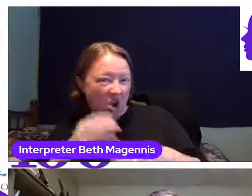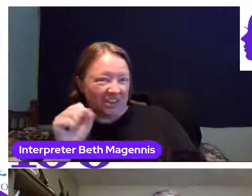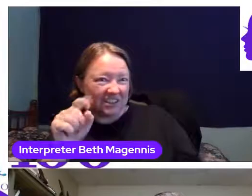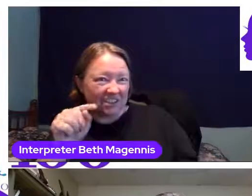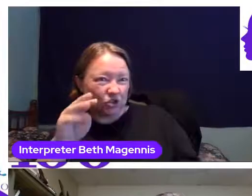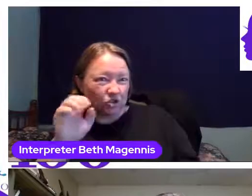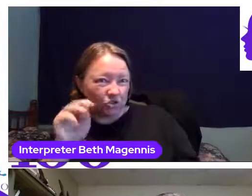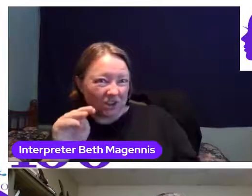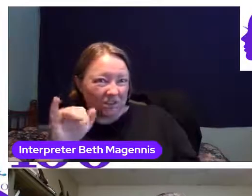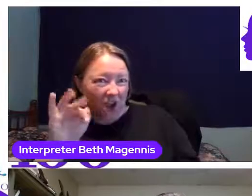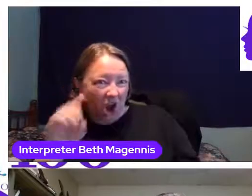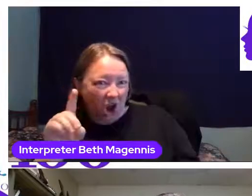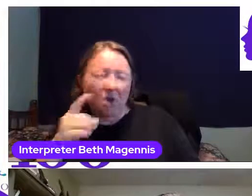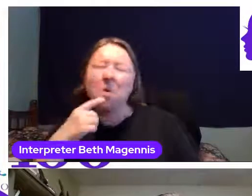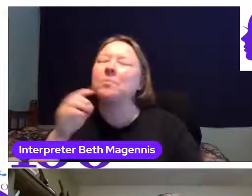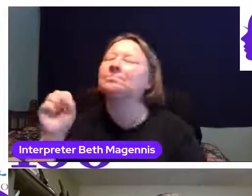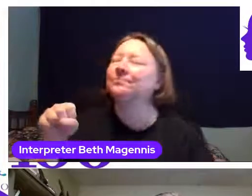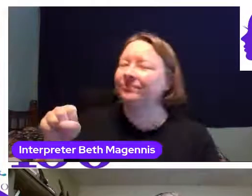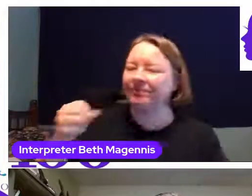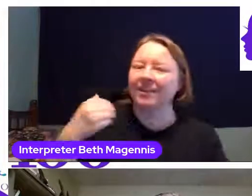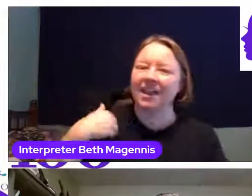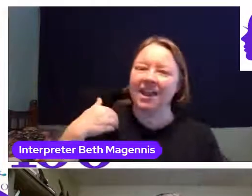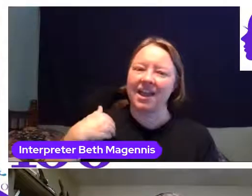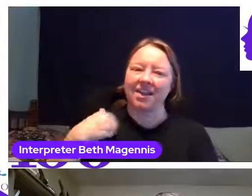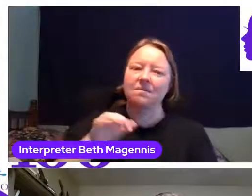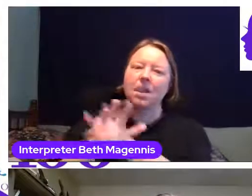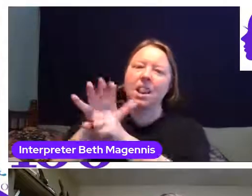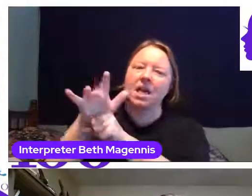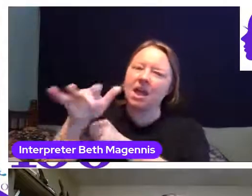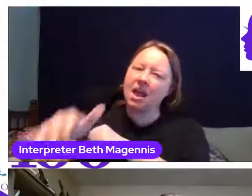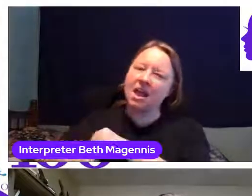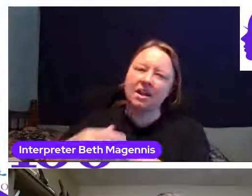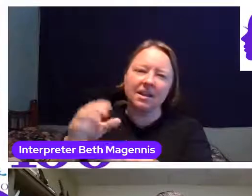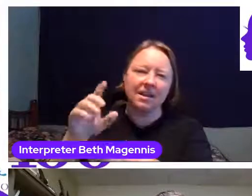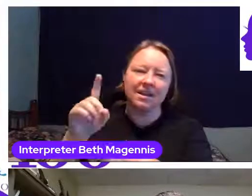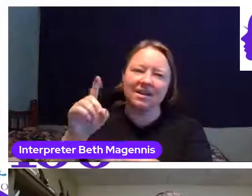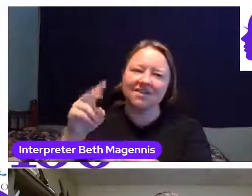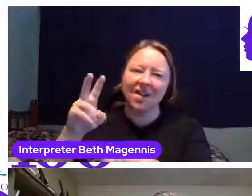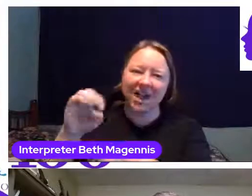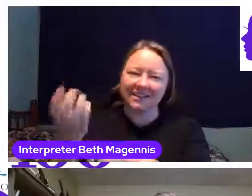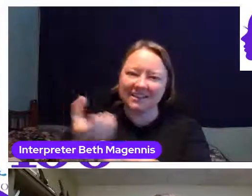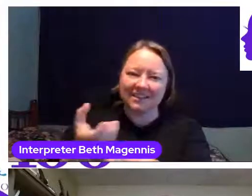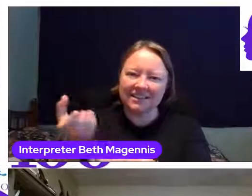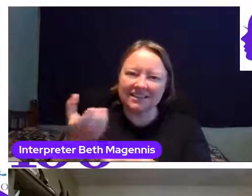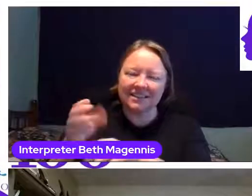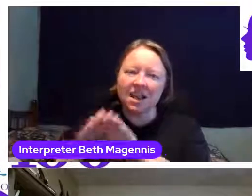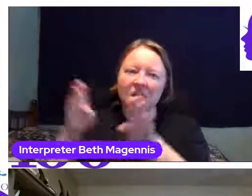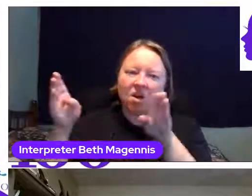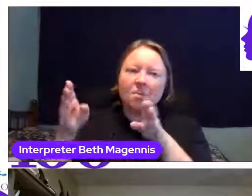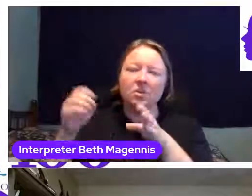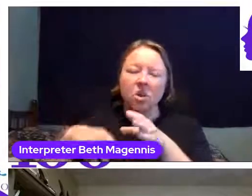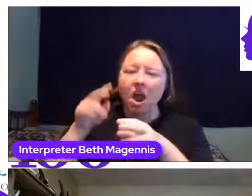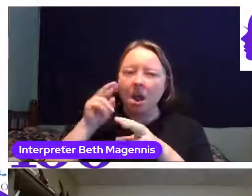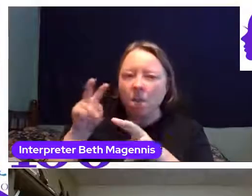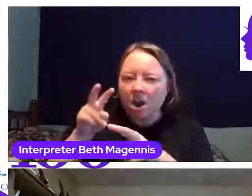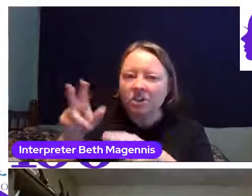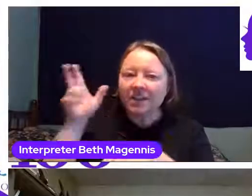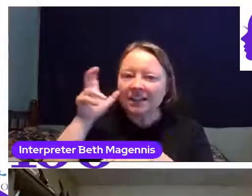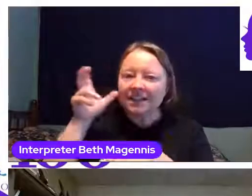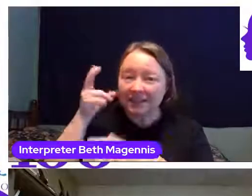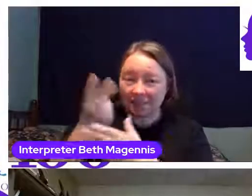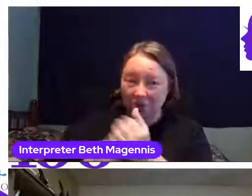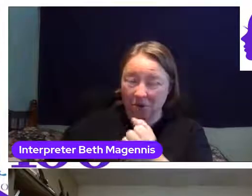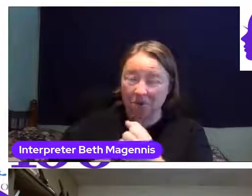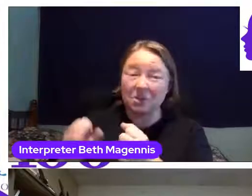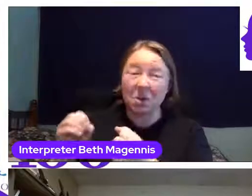StreamYard. Oh yeah, and I have a plethora of devices that are open right here, so I'm watching and listening. And